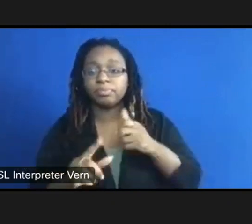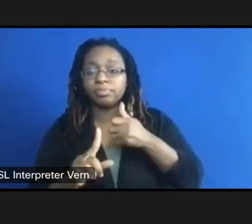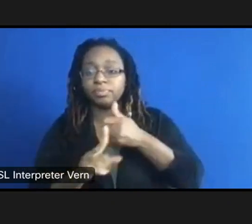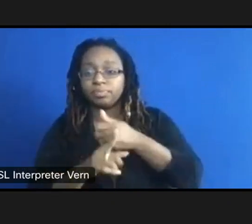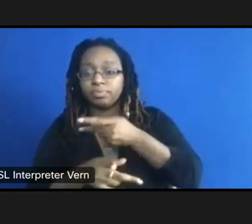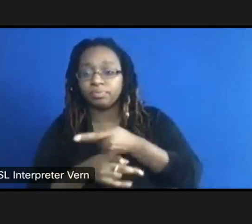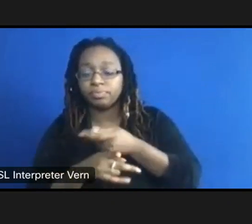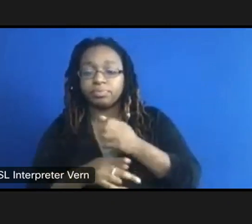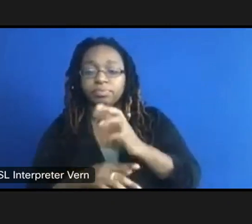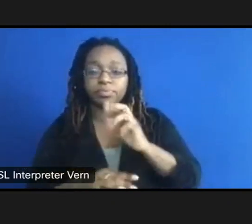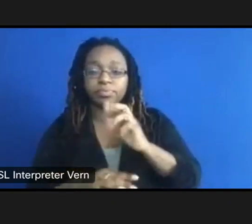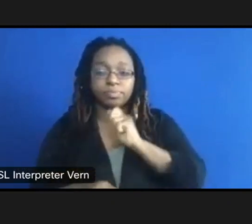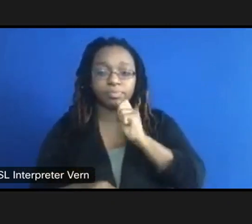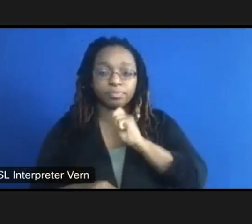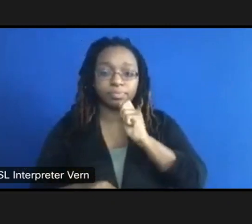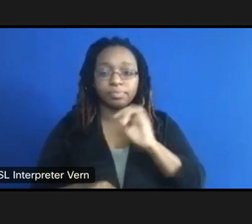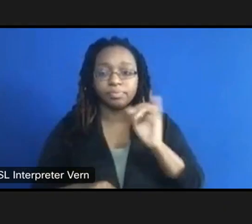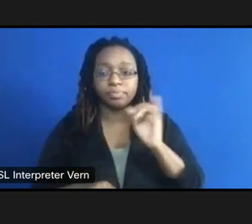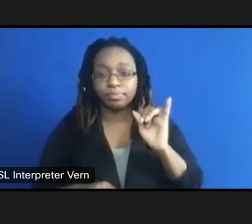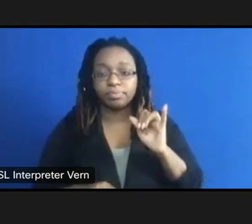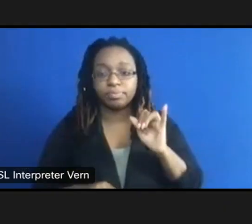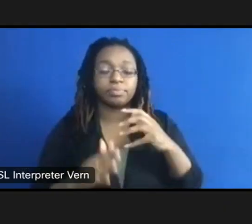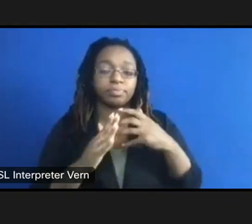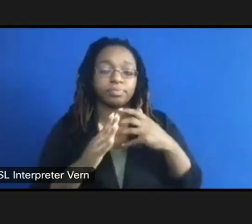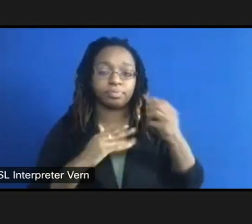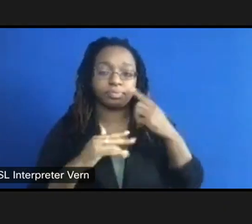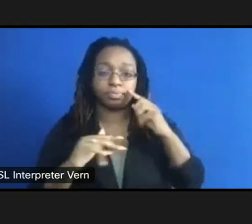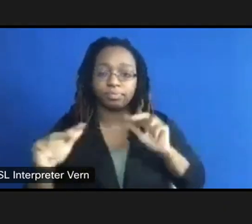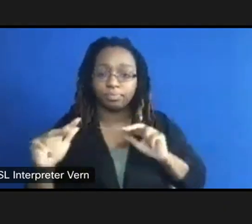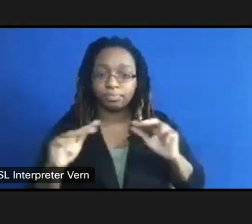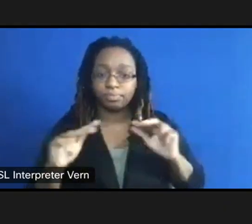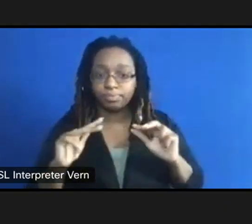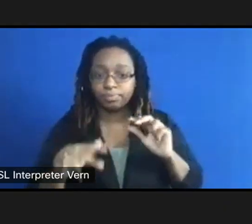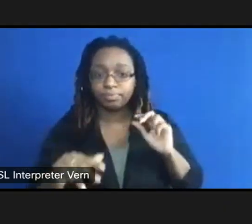as going for a walk or,